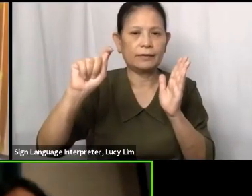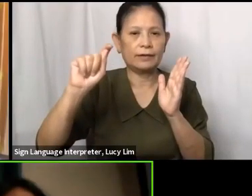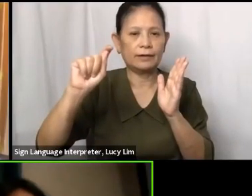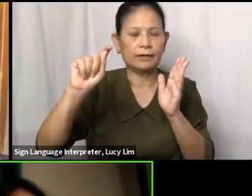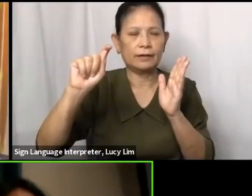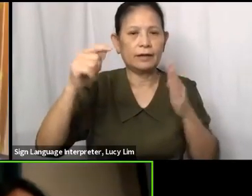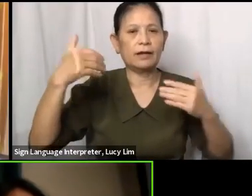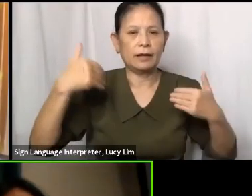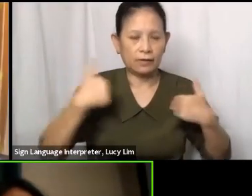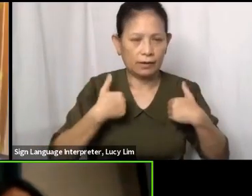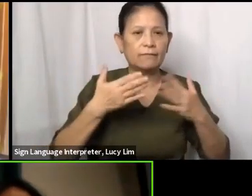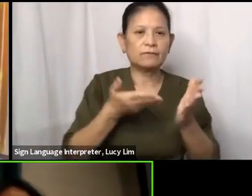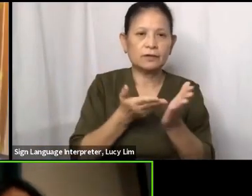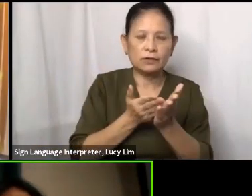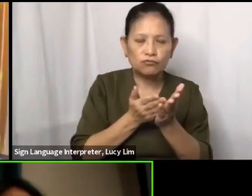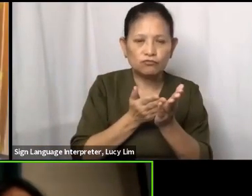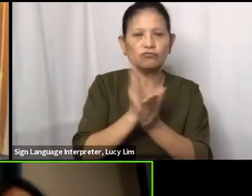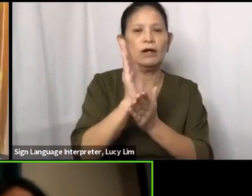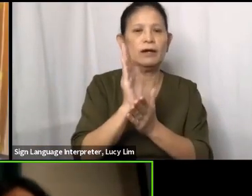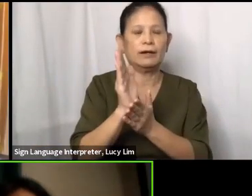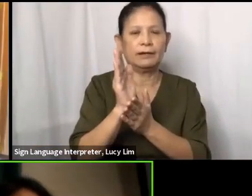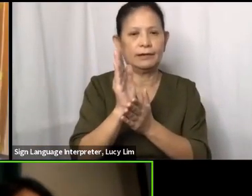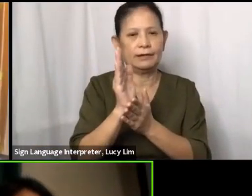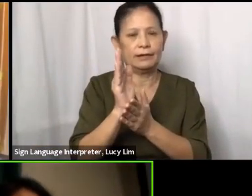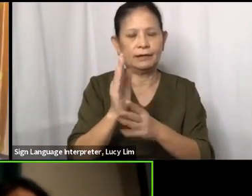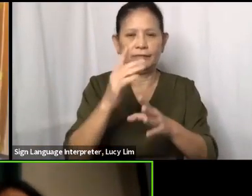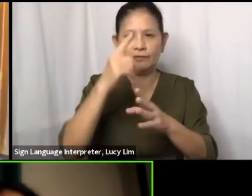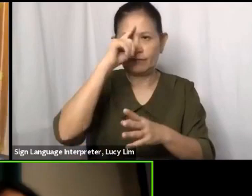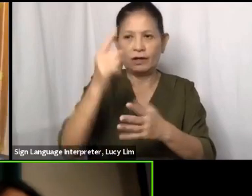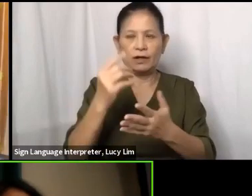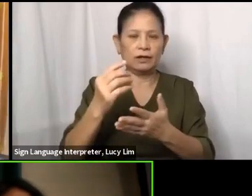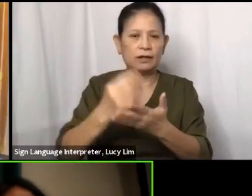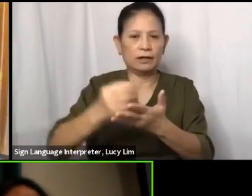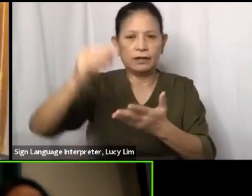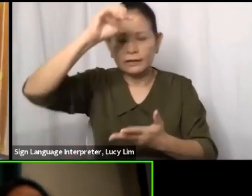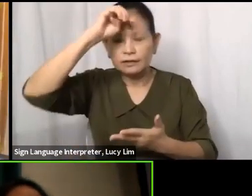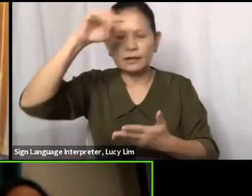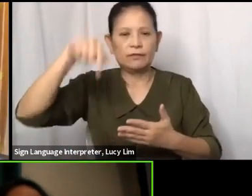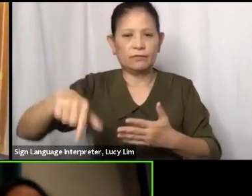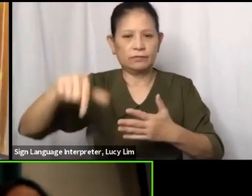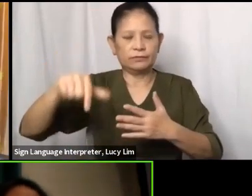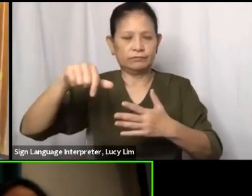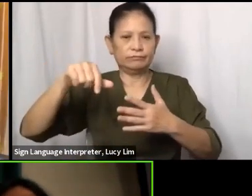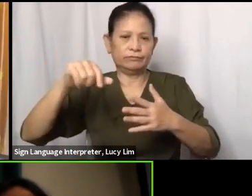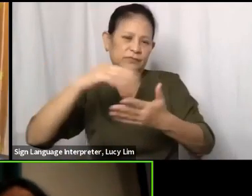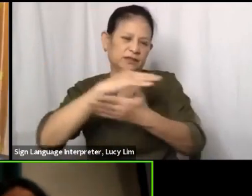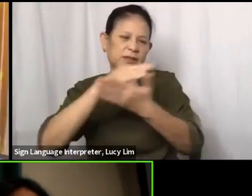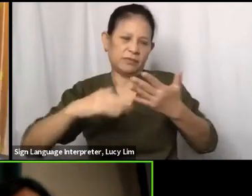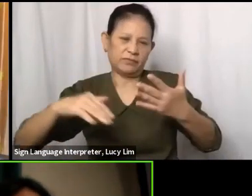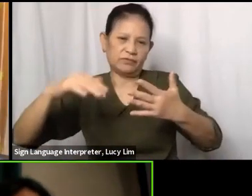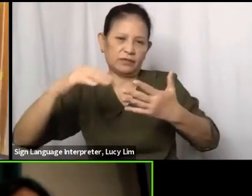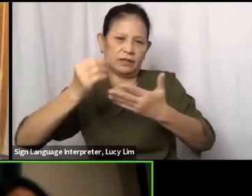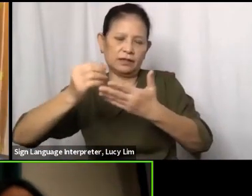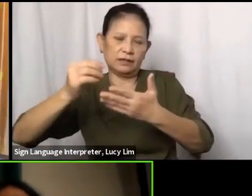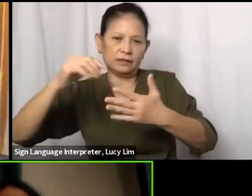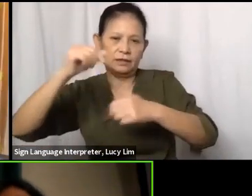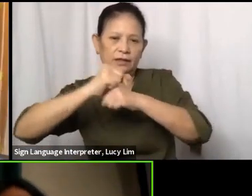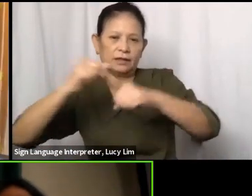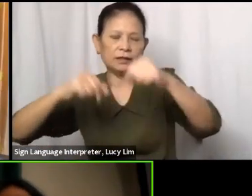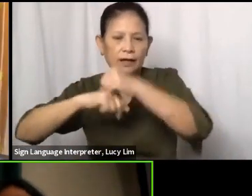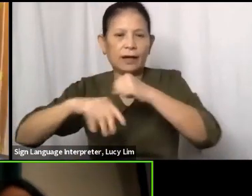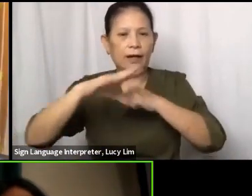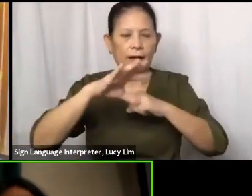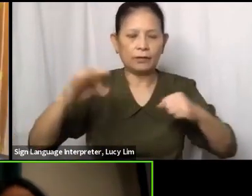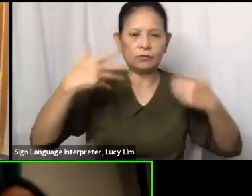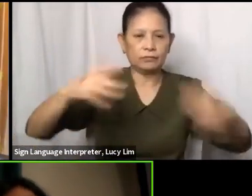we have the rights to access the education in the institutions. And we've been implementing, and many of